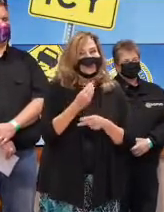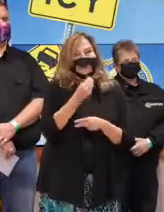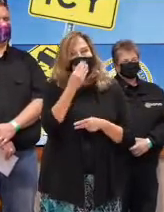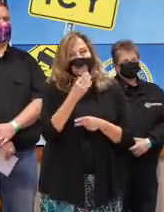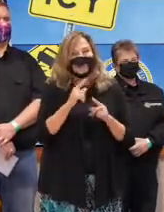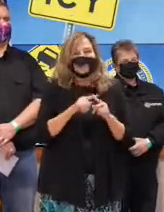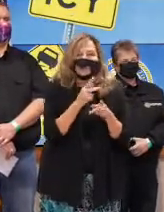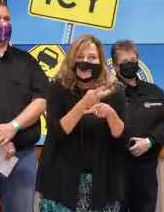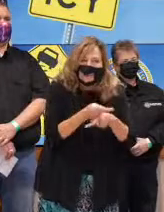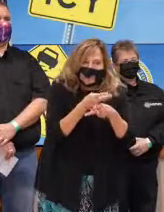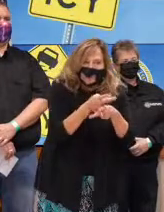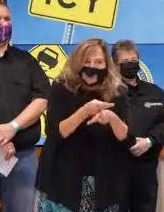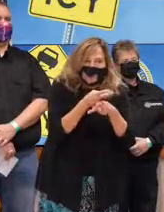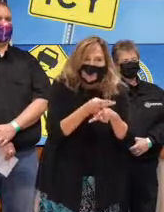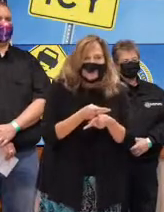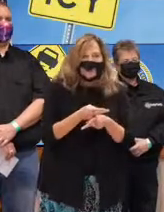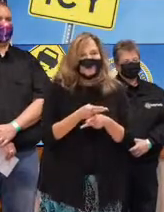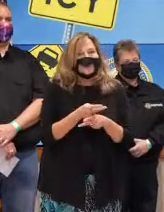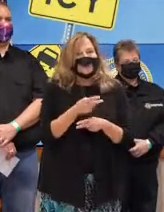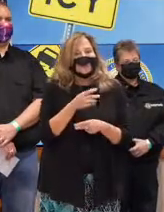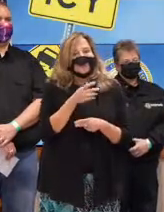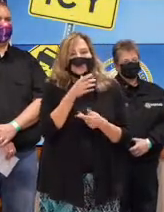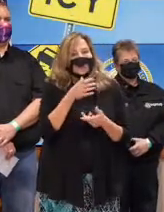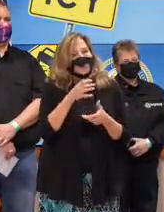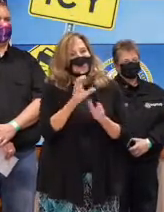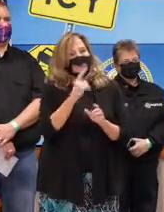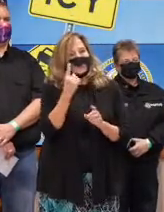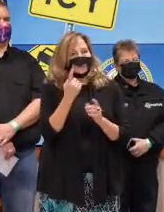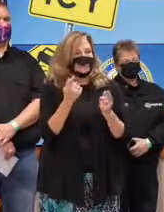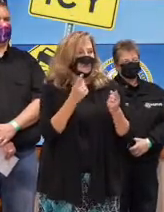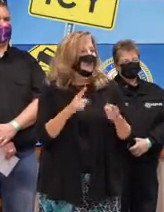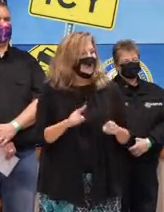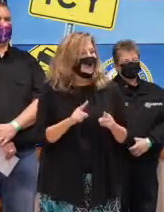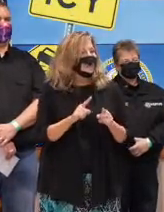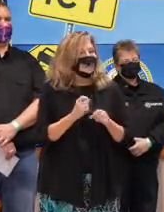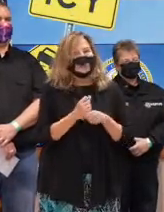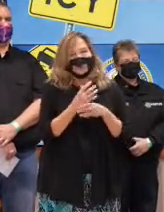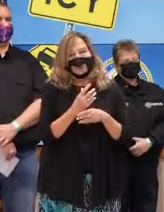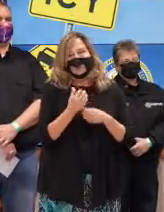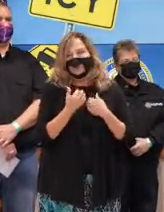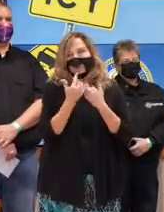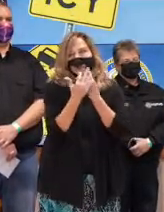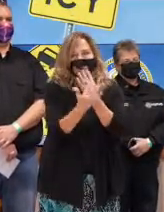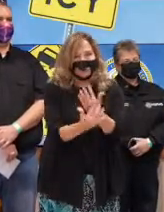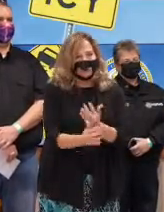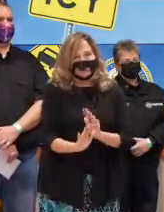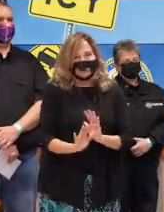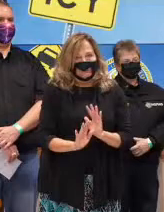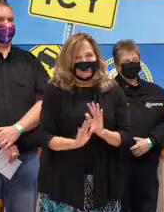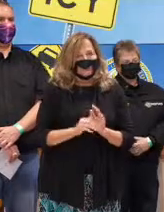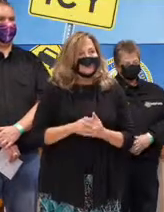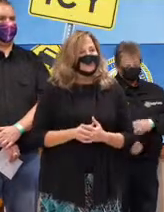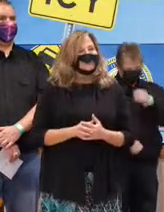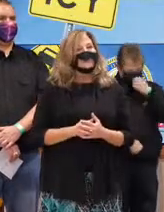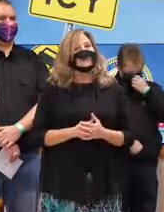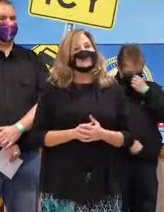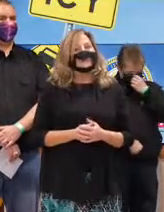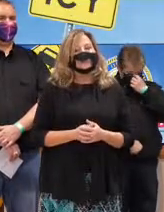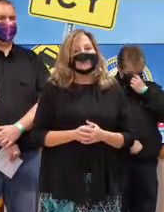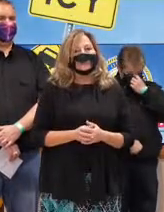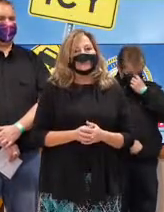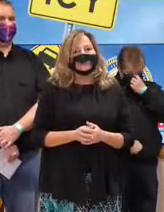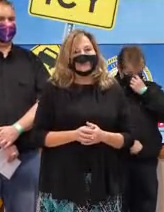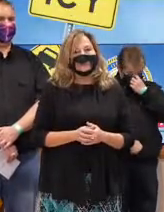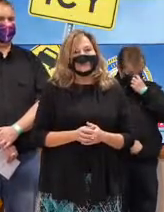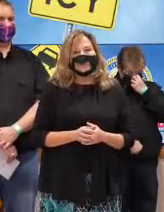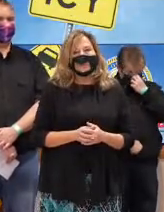very careful. We don't need any unnecessary fires. And then above all, even with our